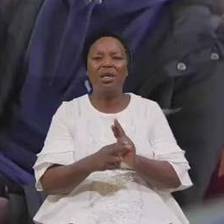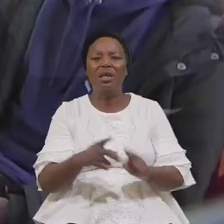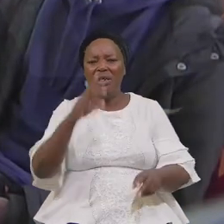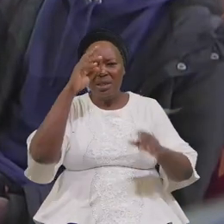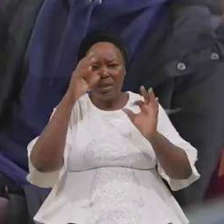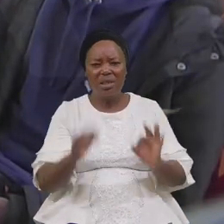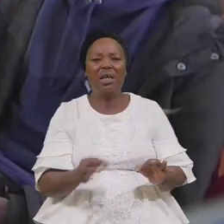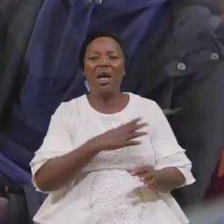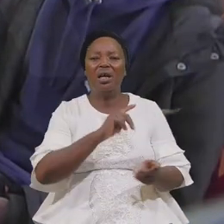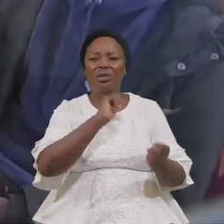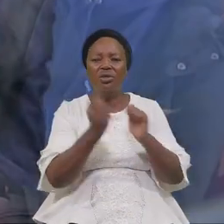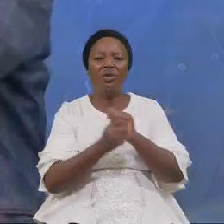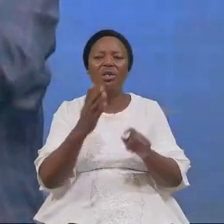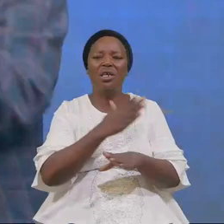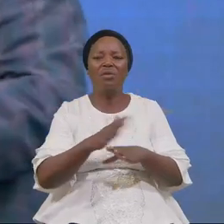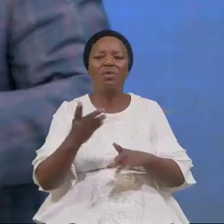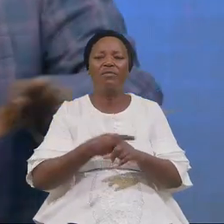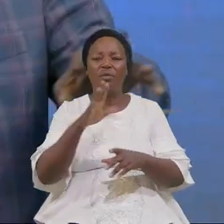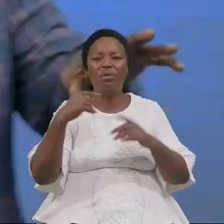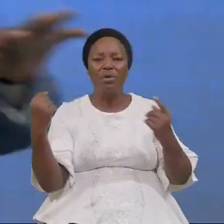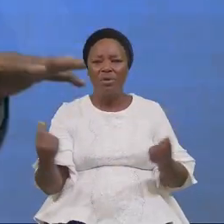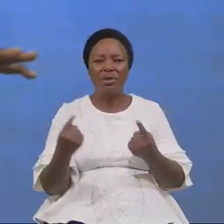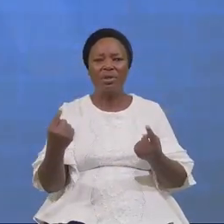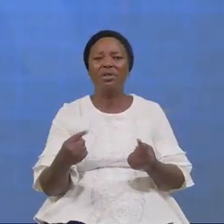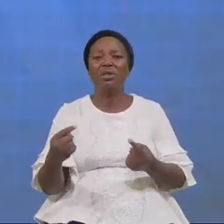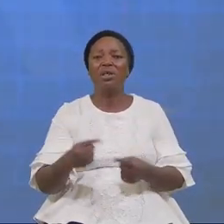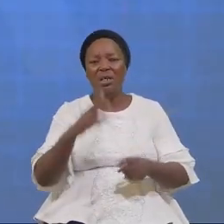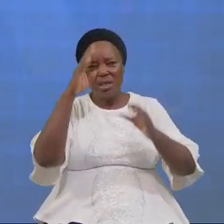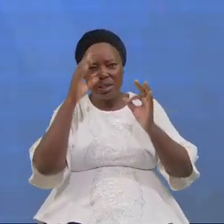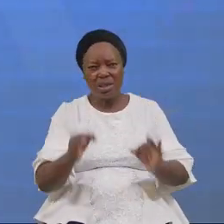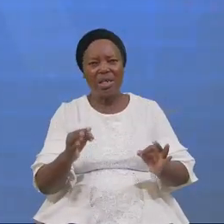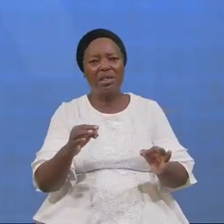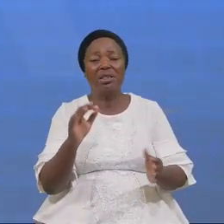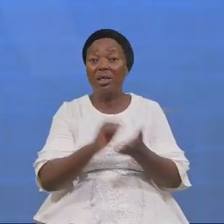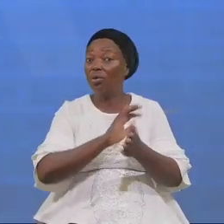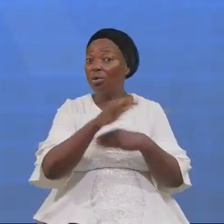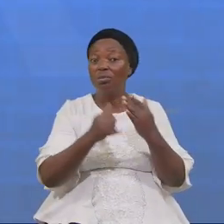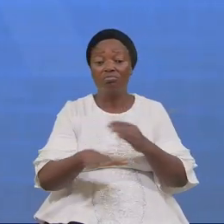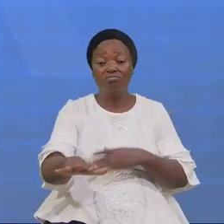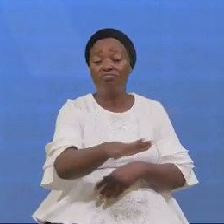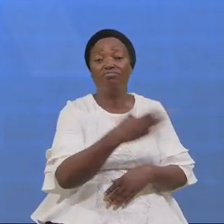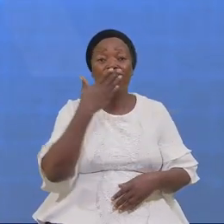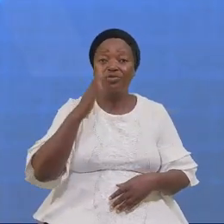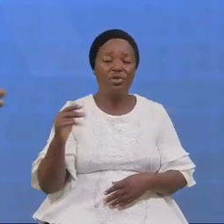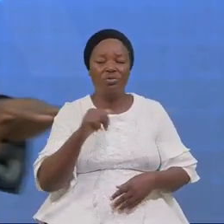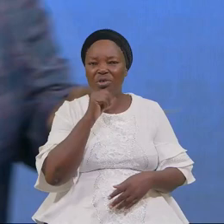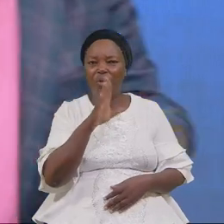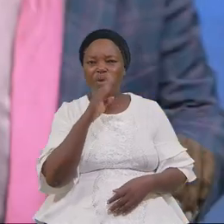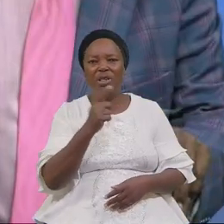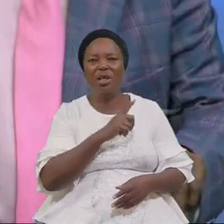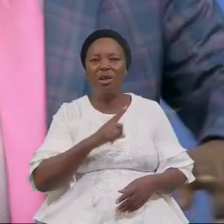I turn away from my sin. Make up your mind, all those evil things will not be the Lord of my